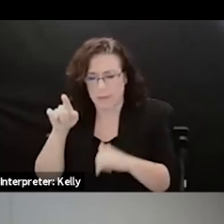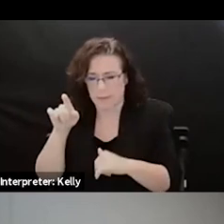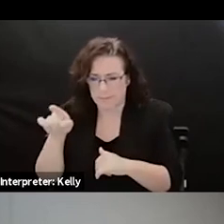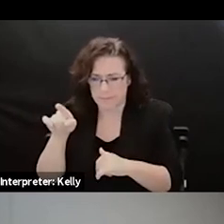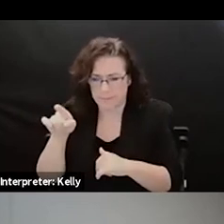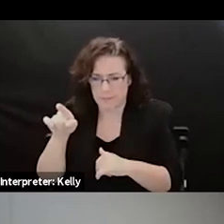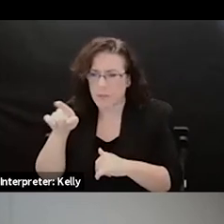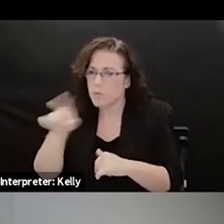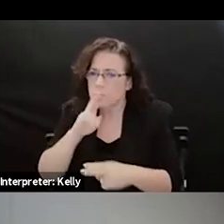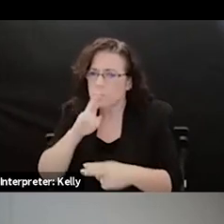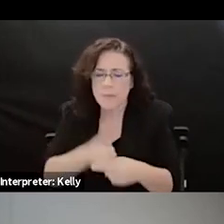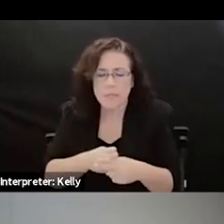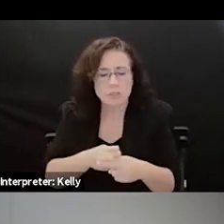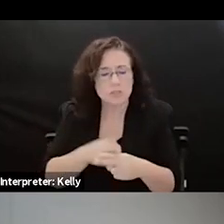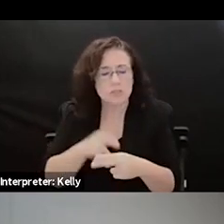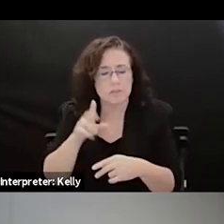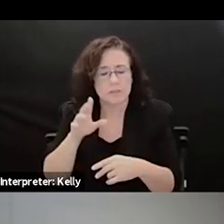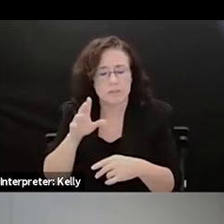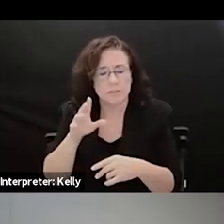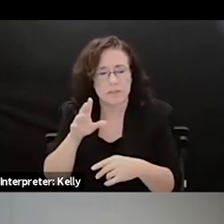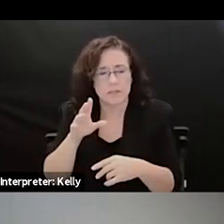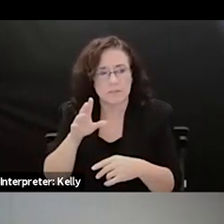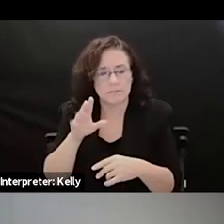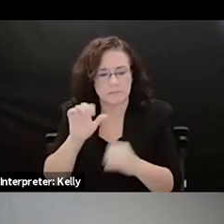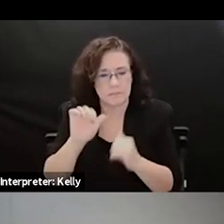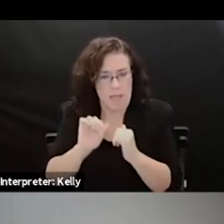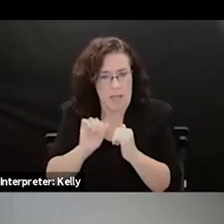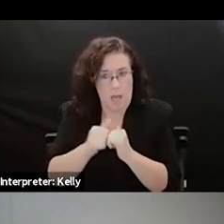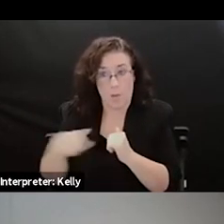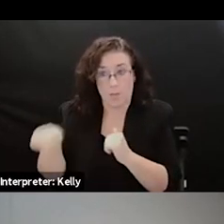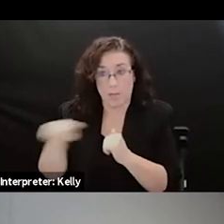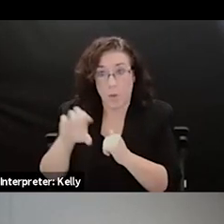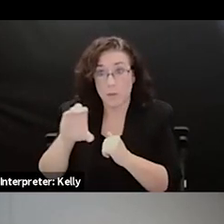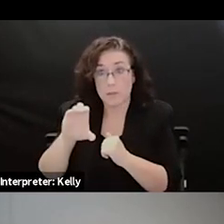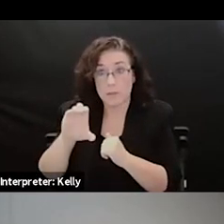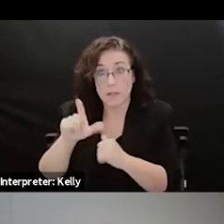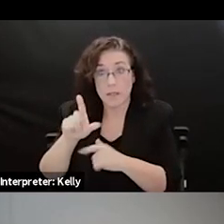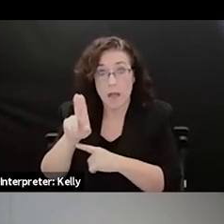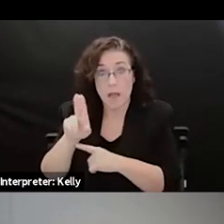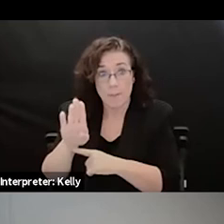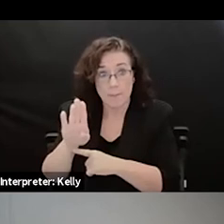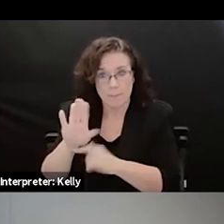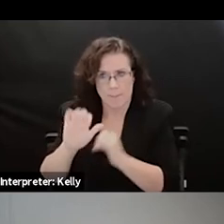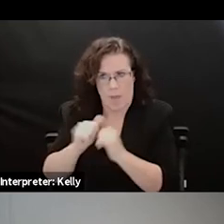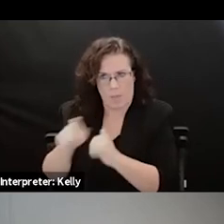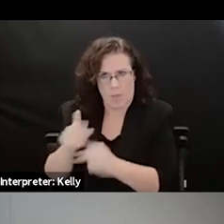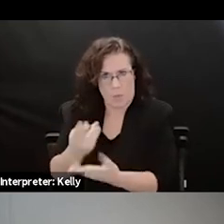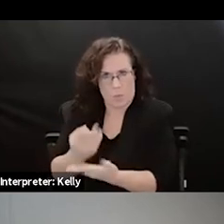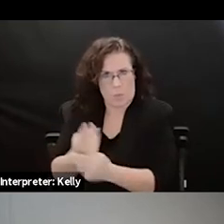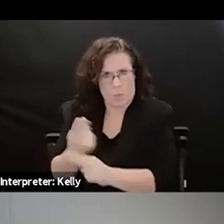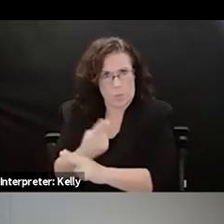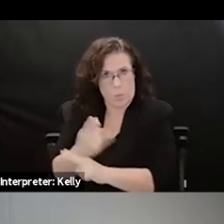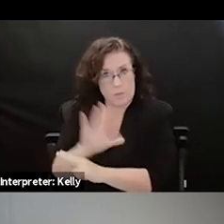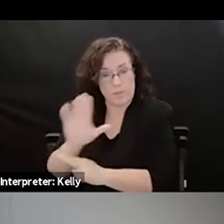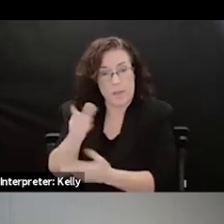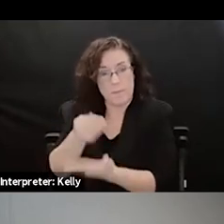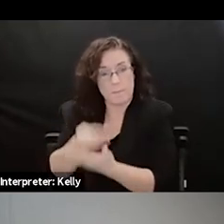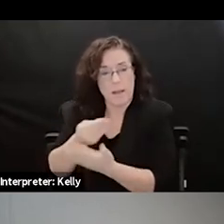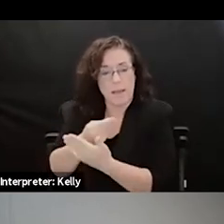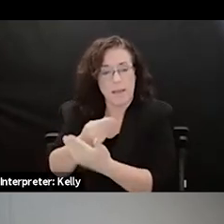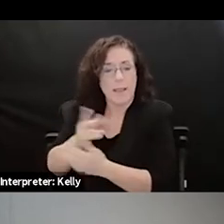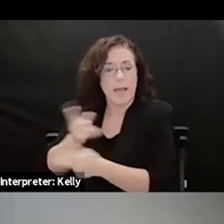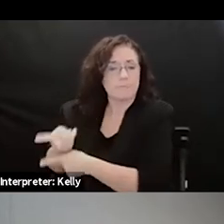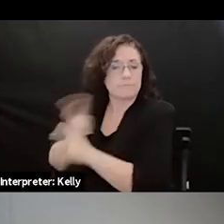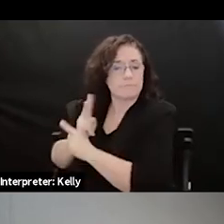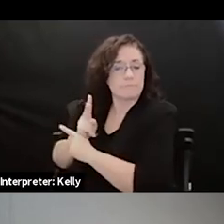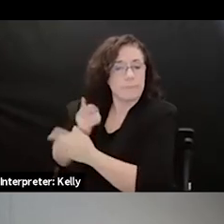appreciated of how the clubs were using you know monies that of other clubs and so forth but